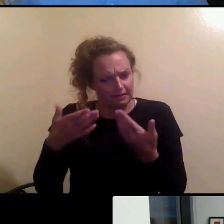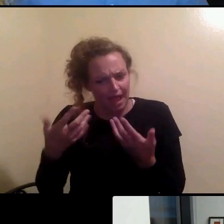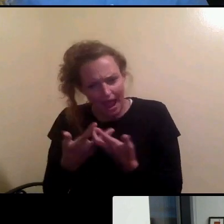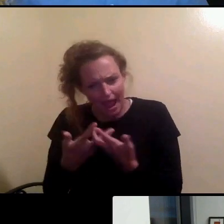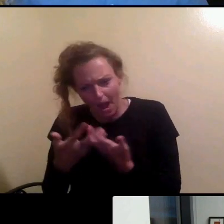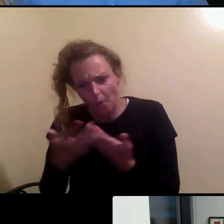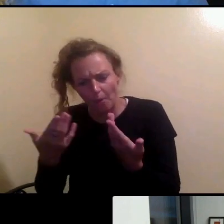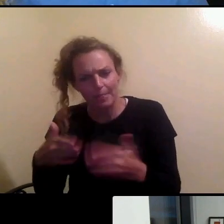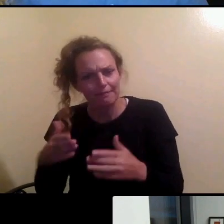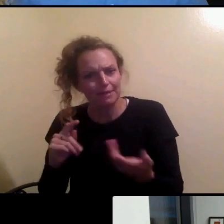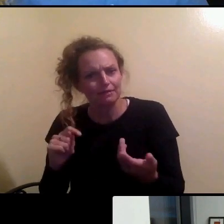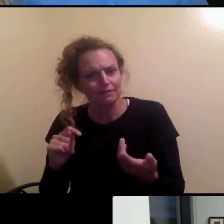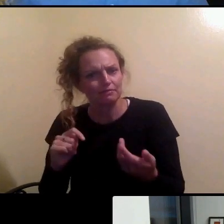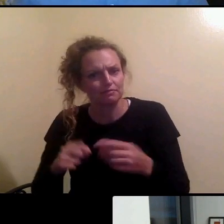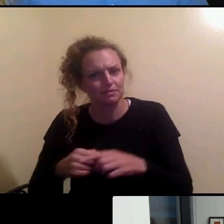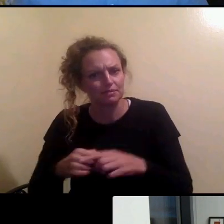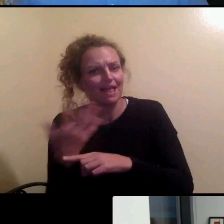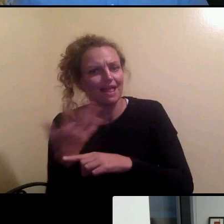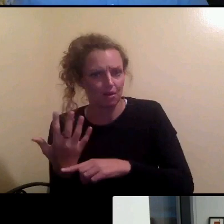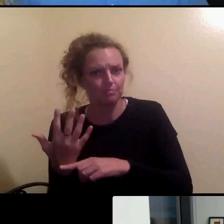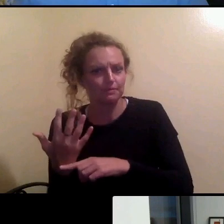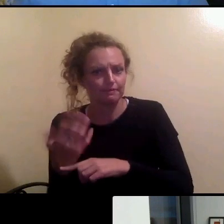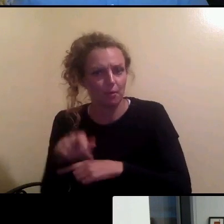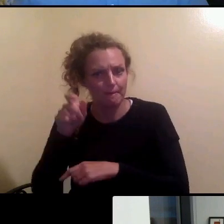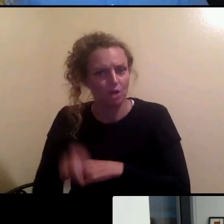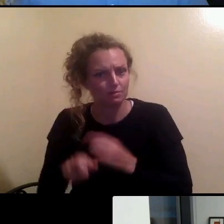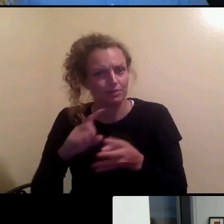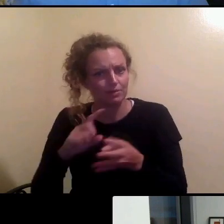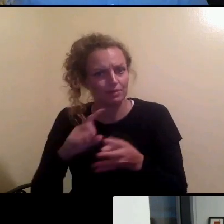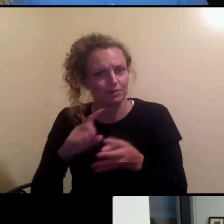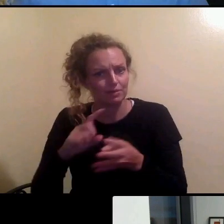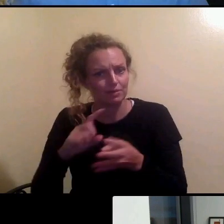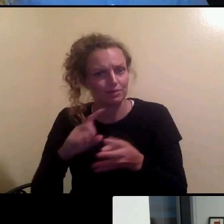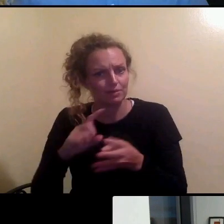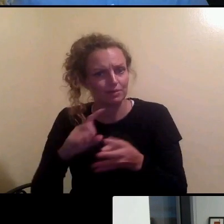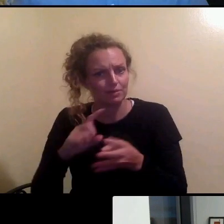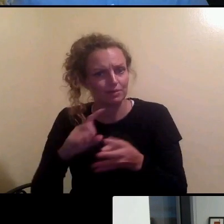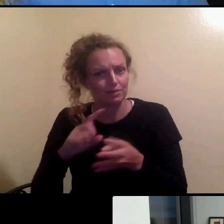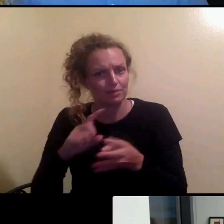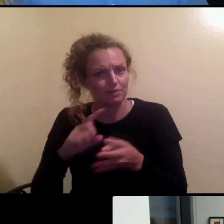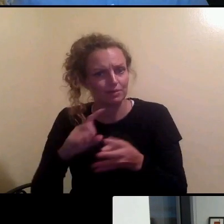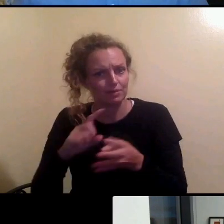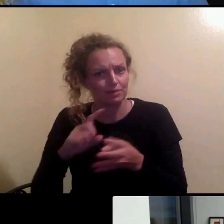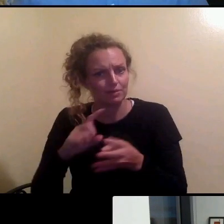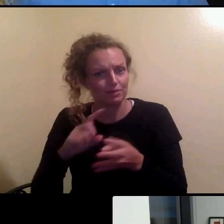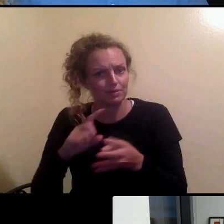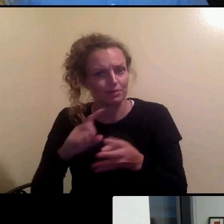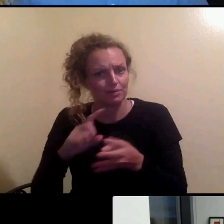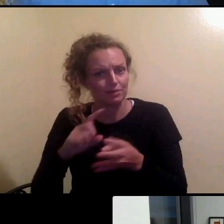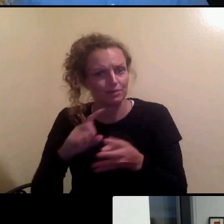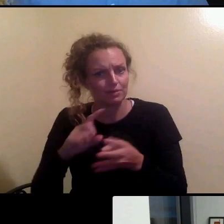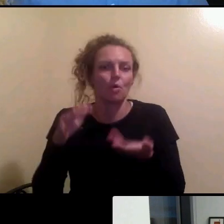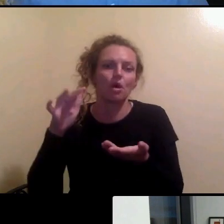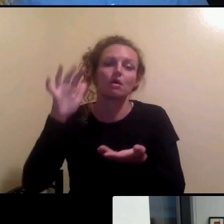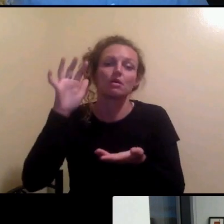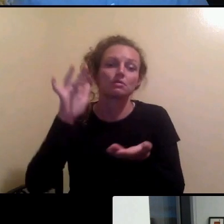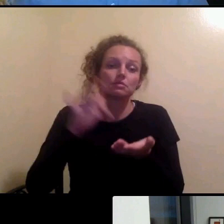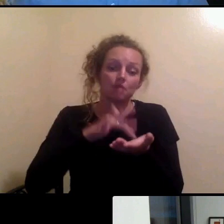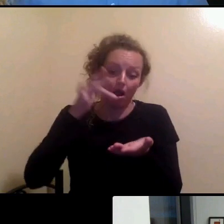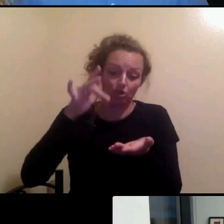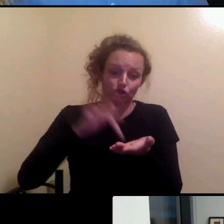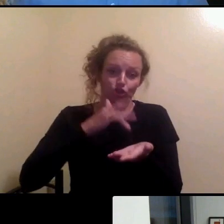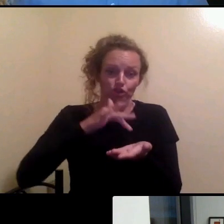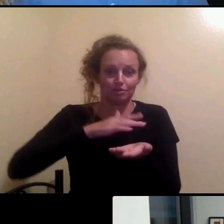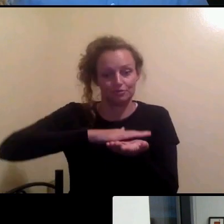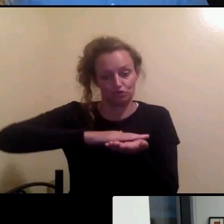actually, because yesterday I was reading this, and it's about the touch screen technology And that's an amazing technology, but